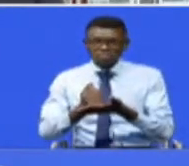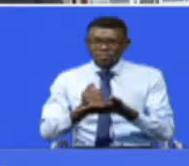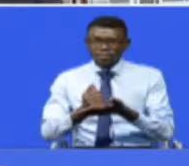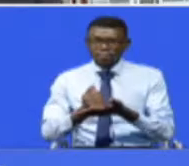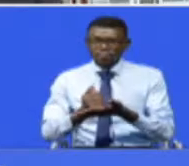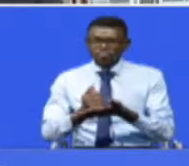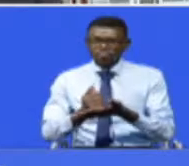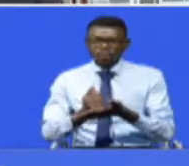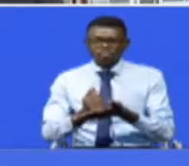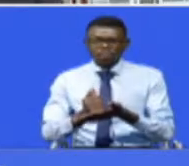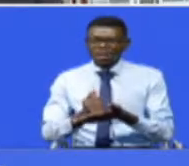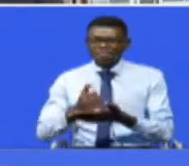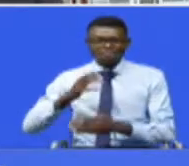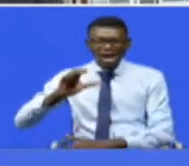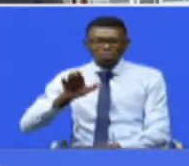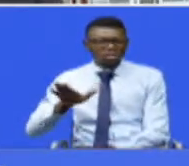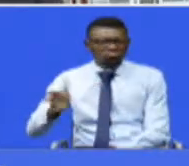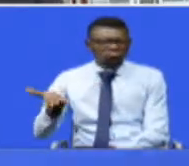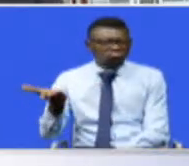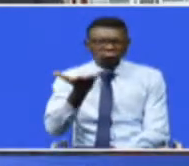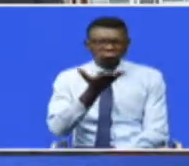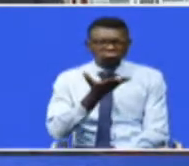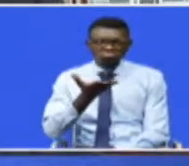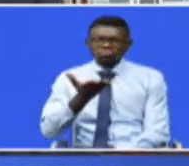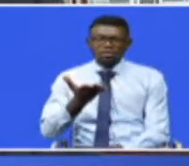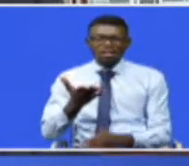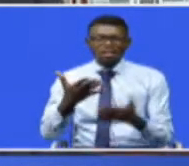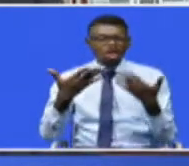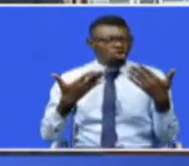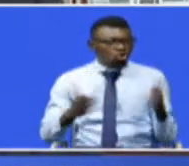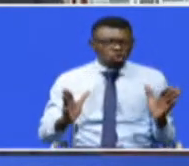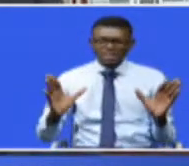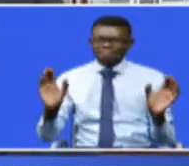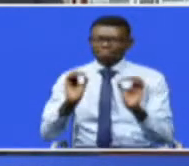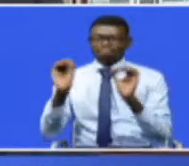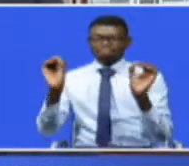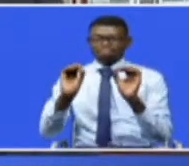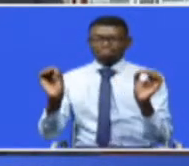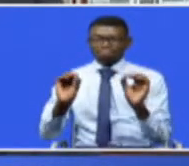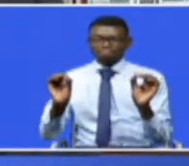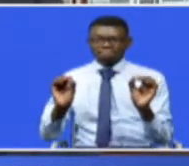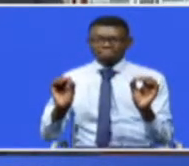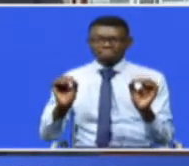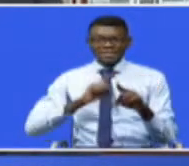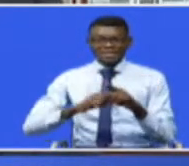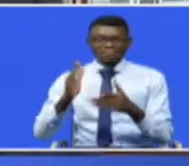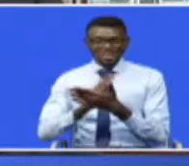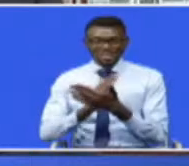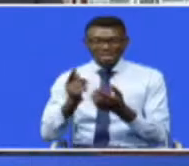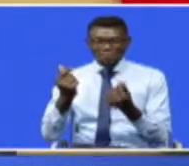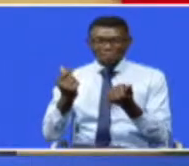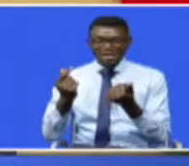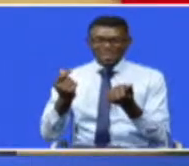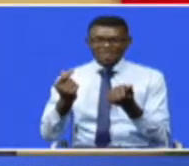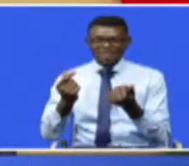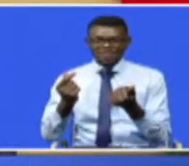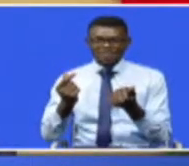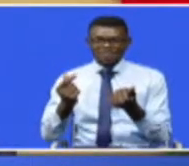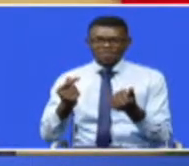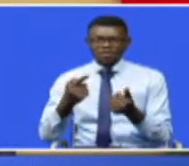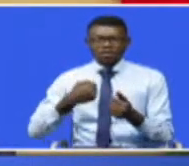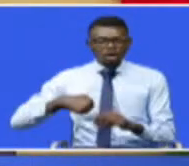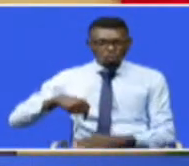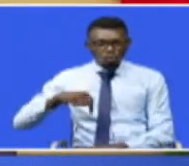no county loses in the county revenue allocation. We have agreed